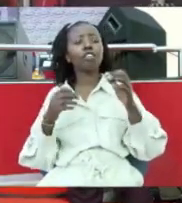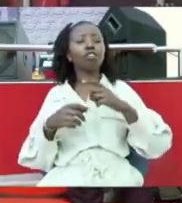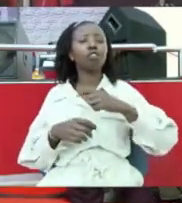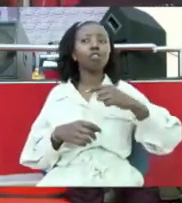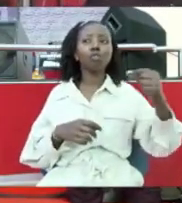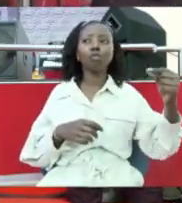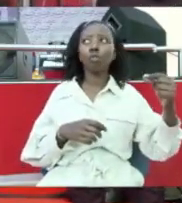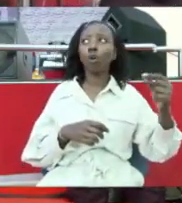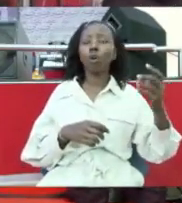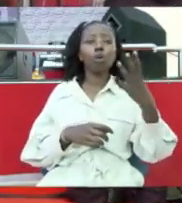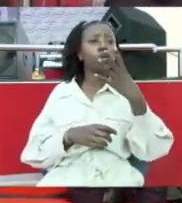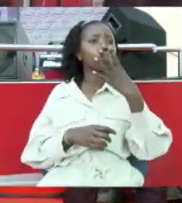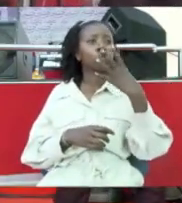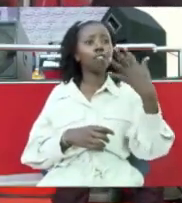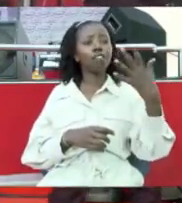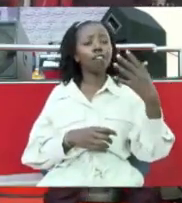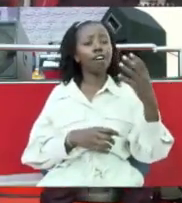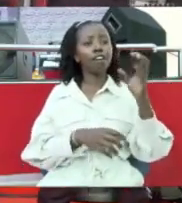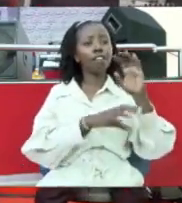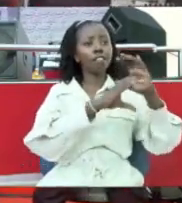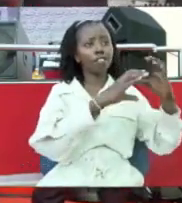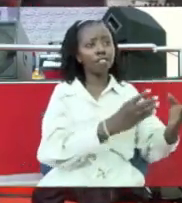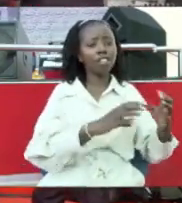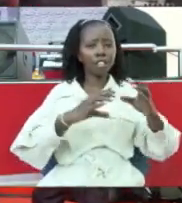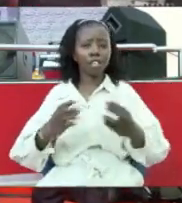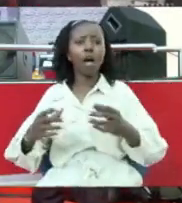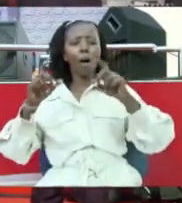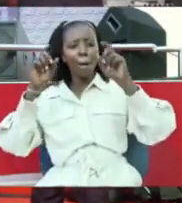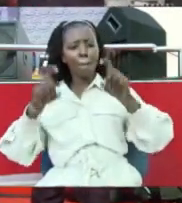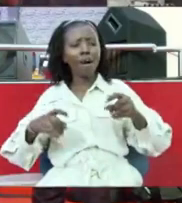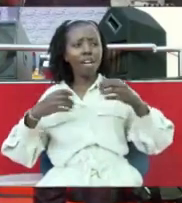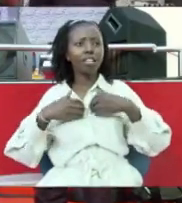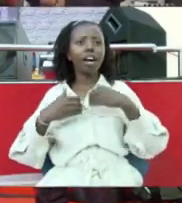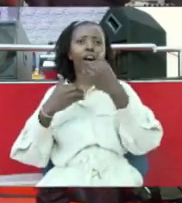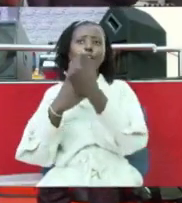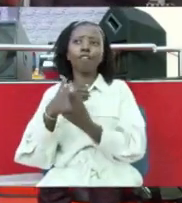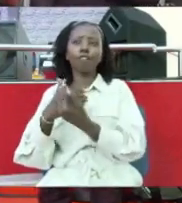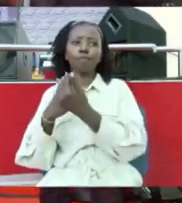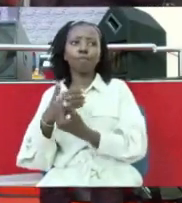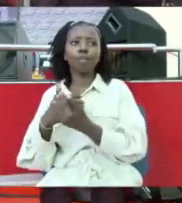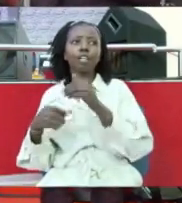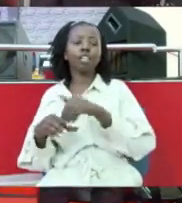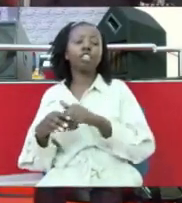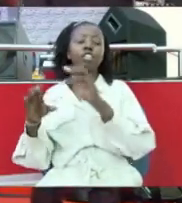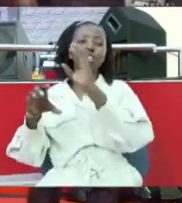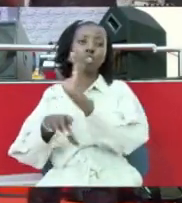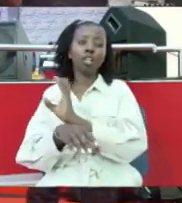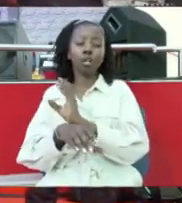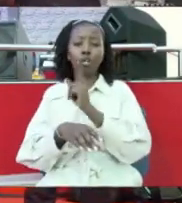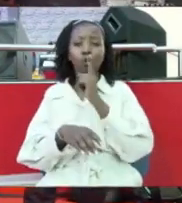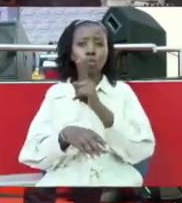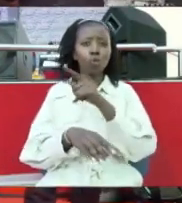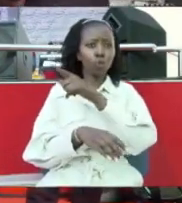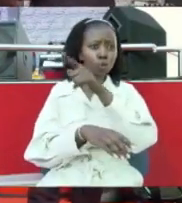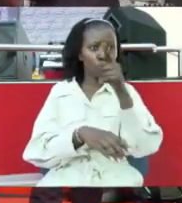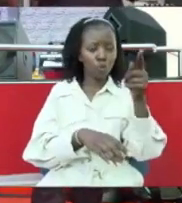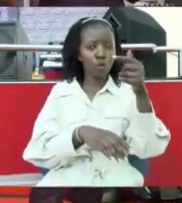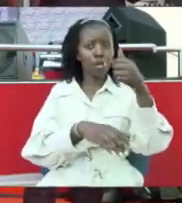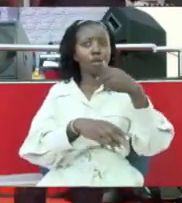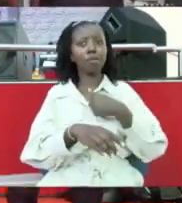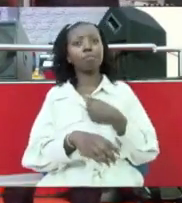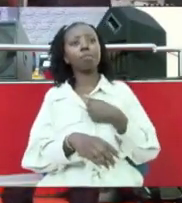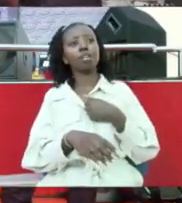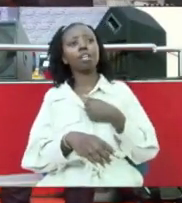there must be bread in the storehouse. So you and I are